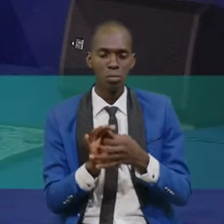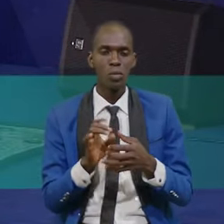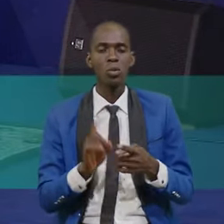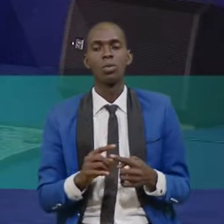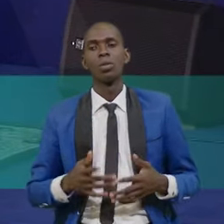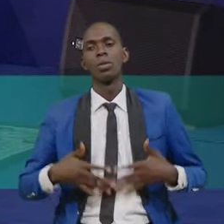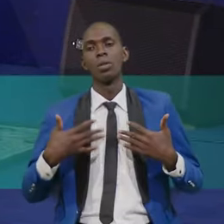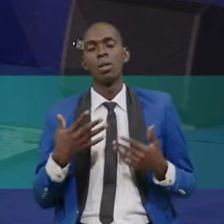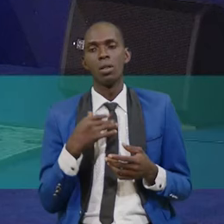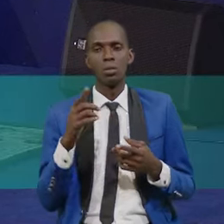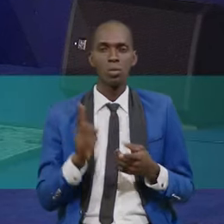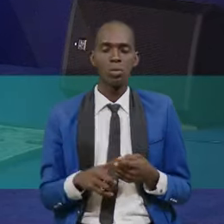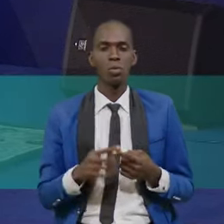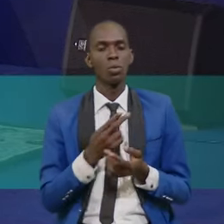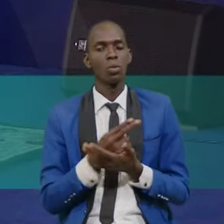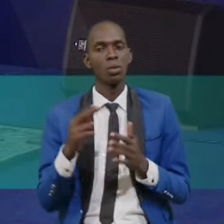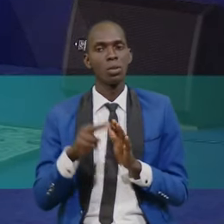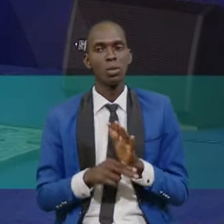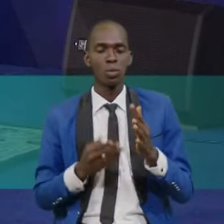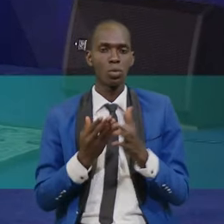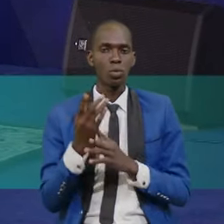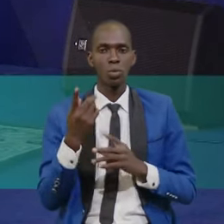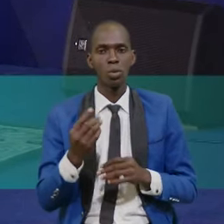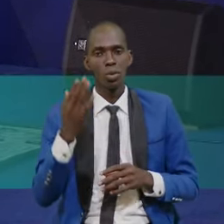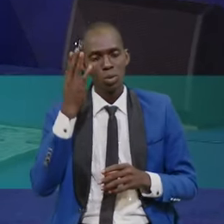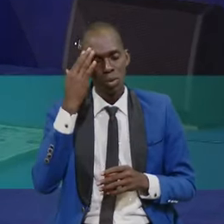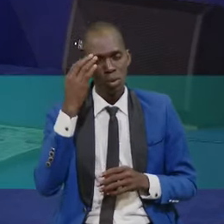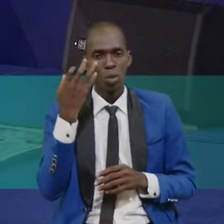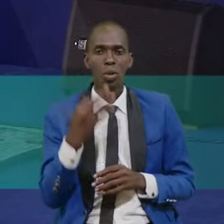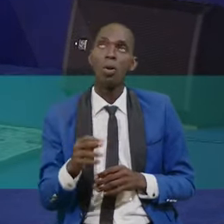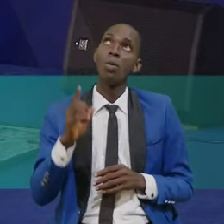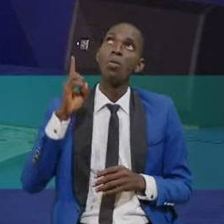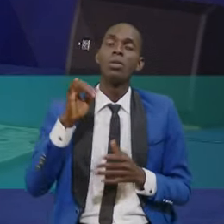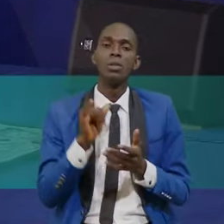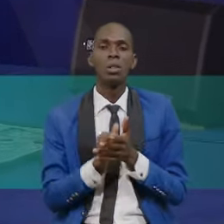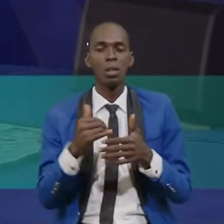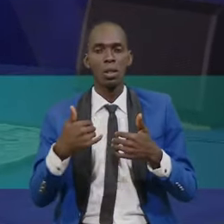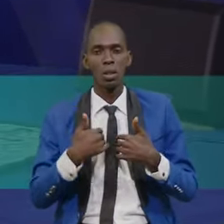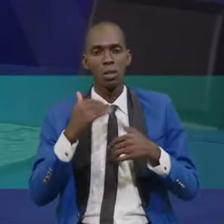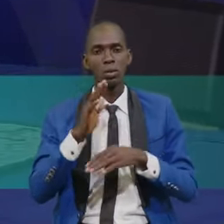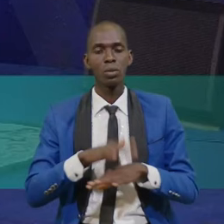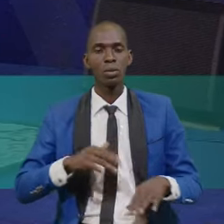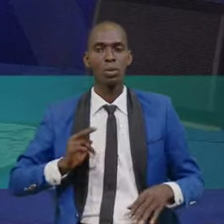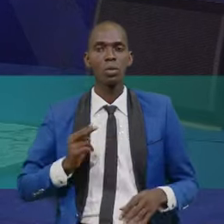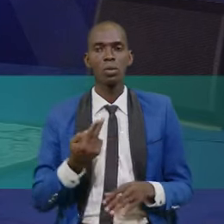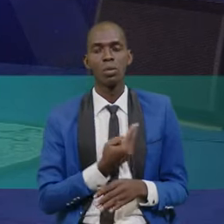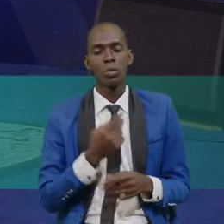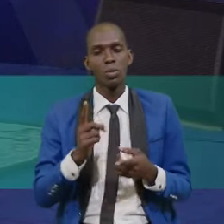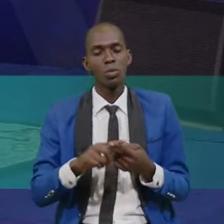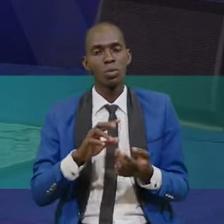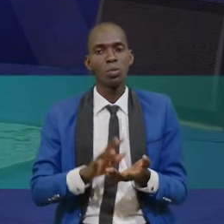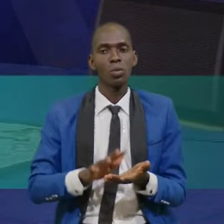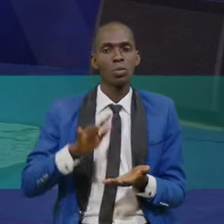unto godliness through the knowledge of him that has called us to glory